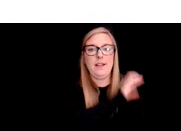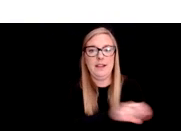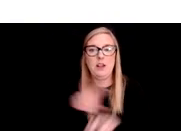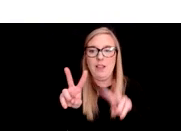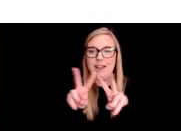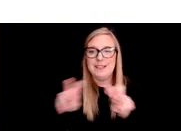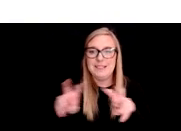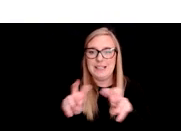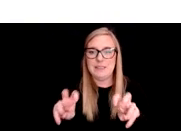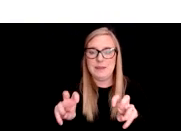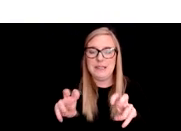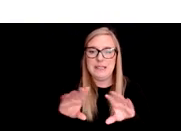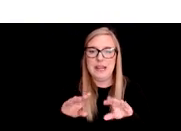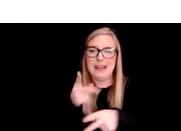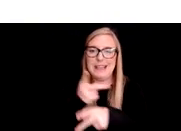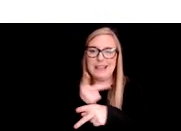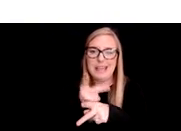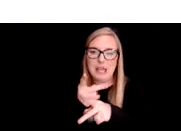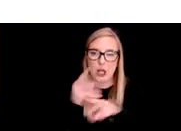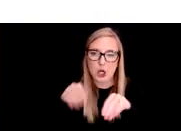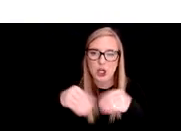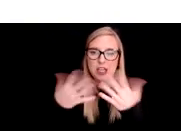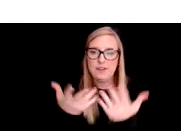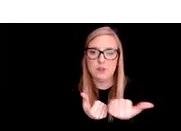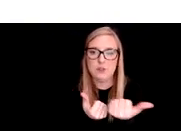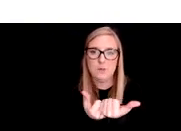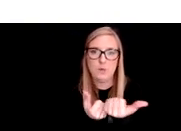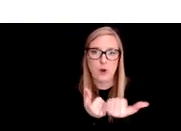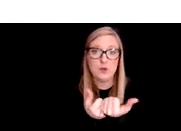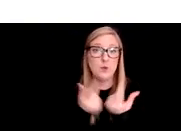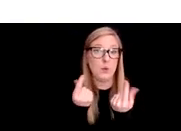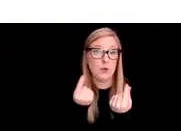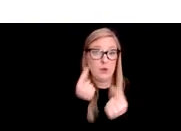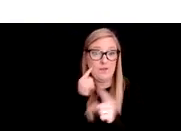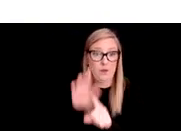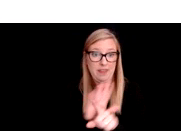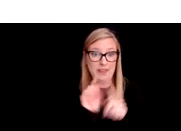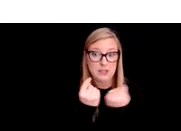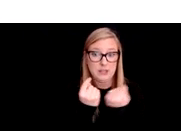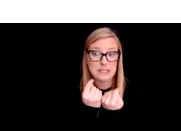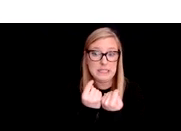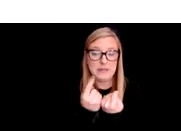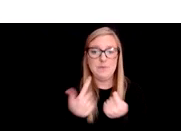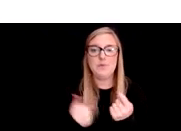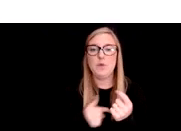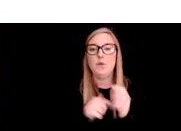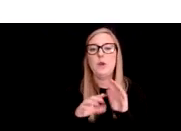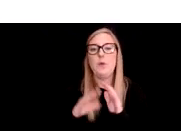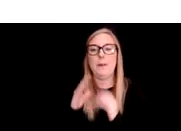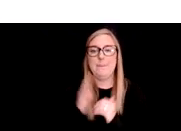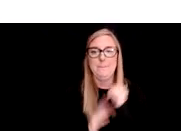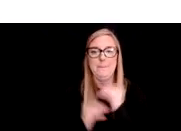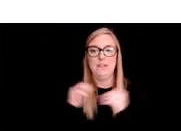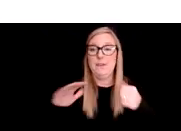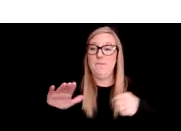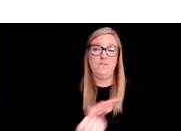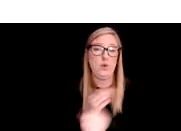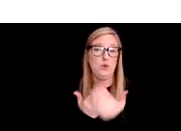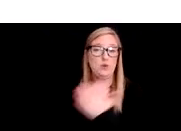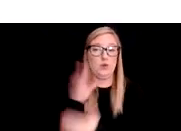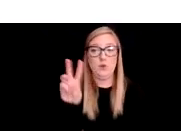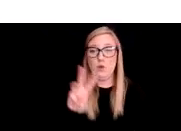support. And what we were doing for their team was building a full brand new website for them.